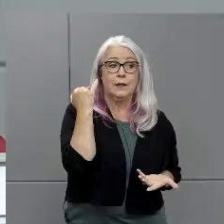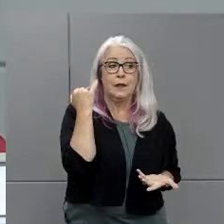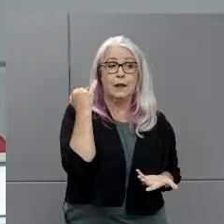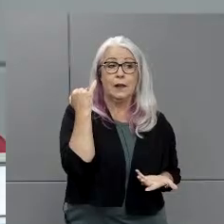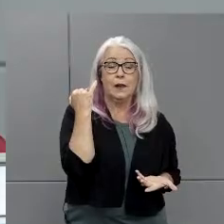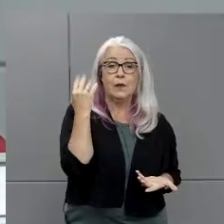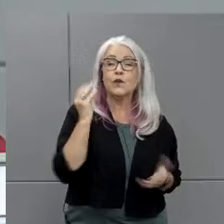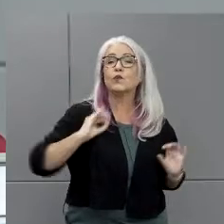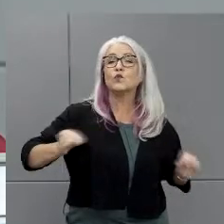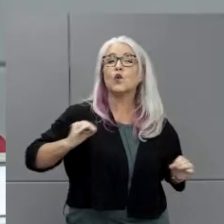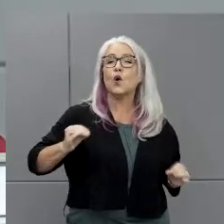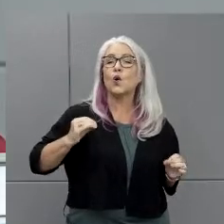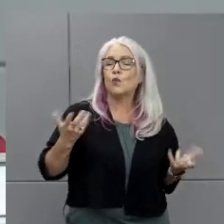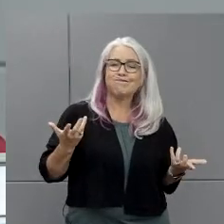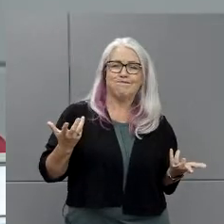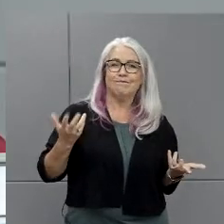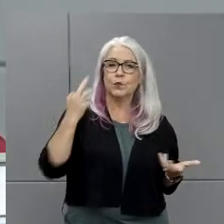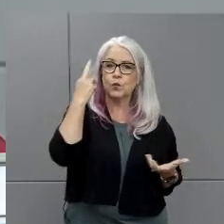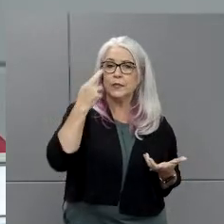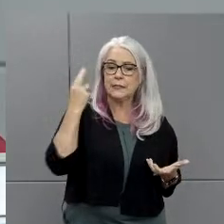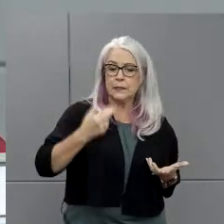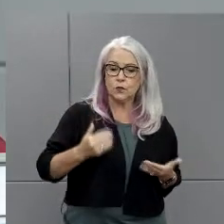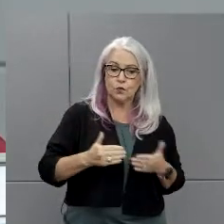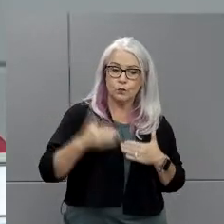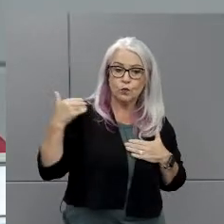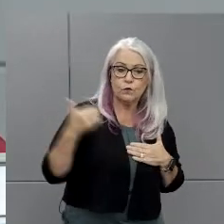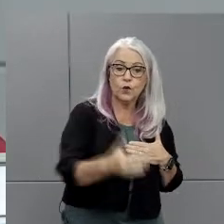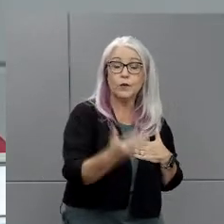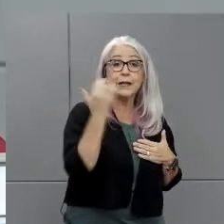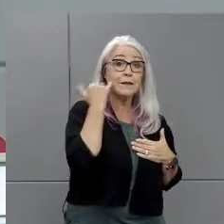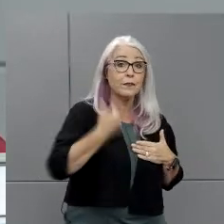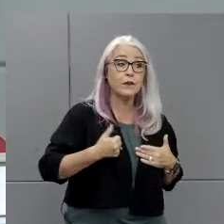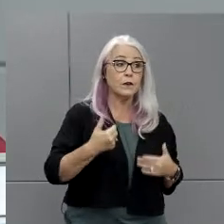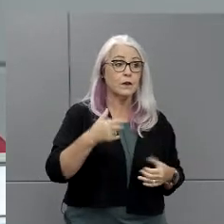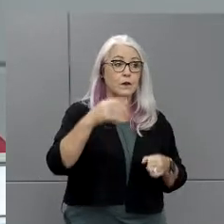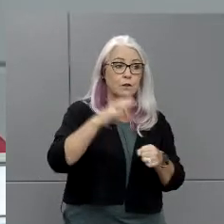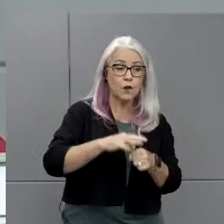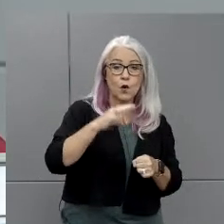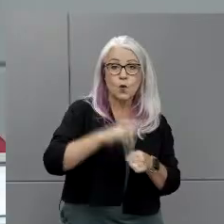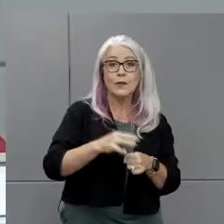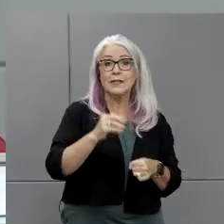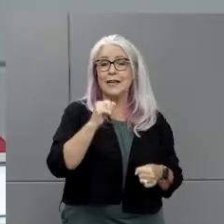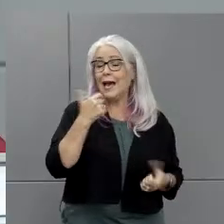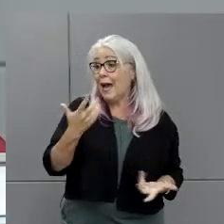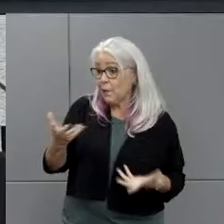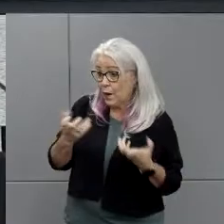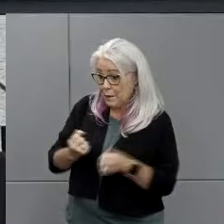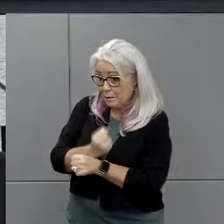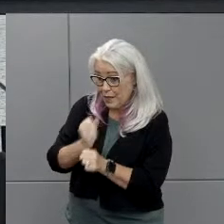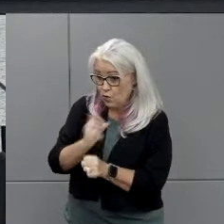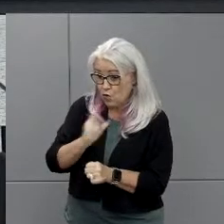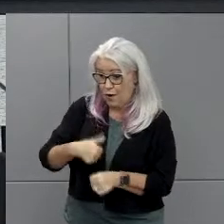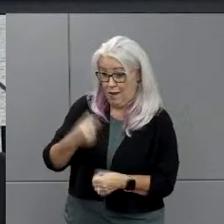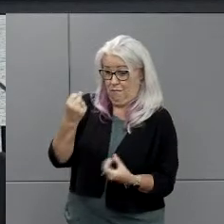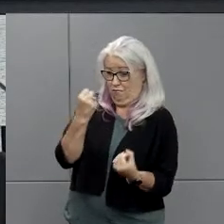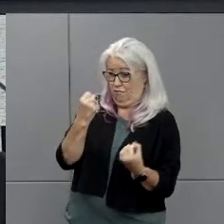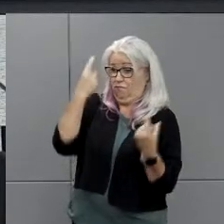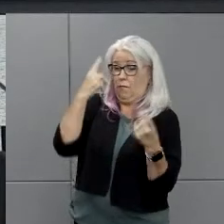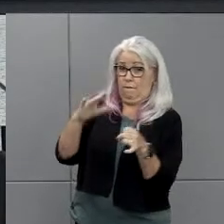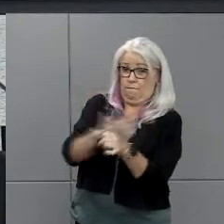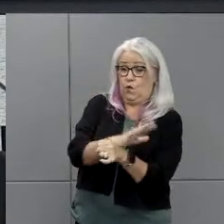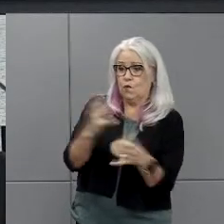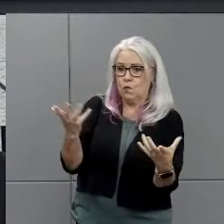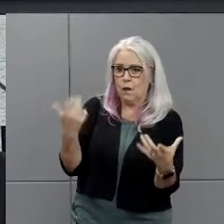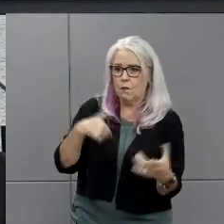no sense in going forward if the board votes not to move forward. I want to be clear on what we're voting for. I want to be sure that